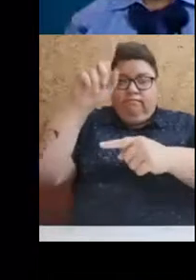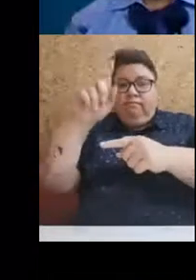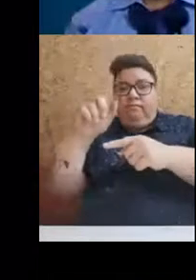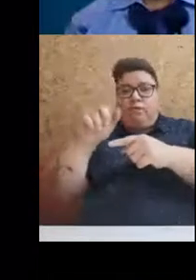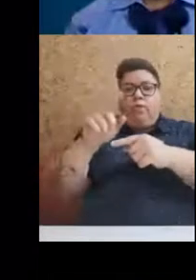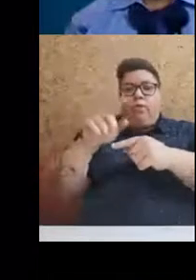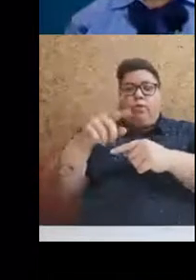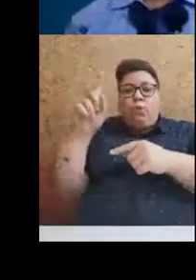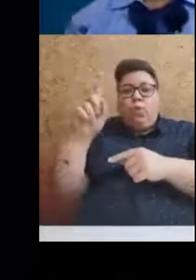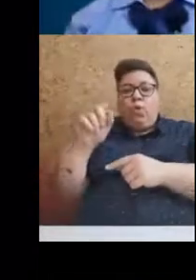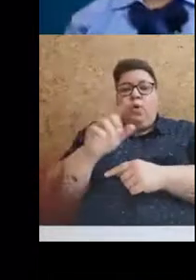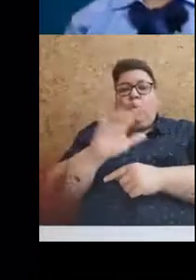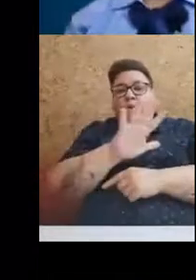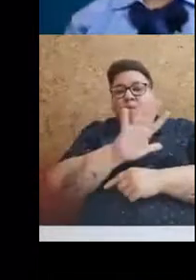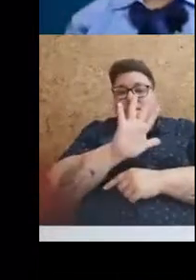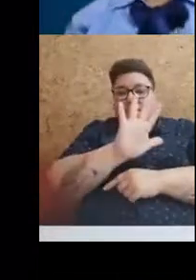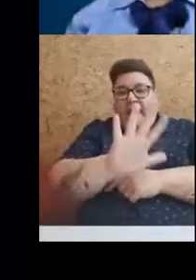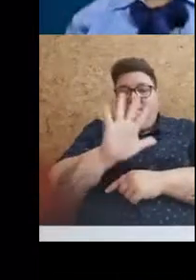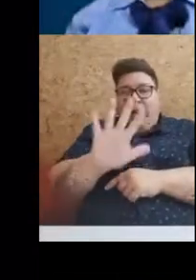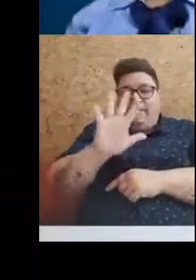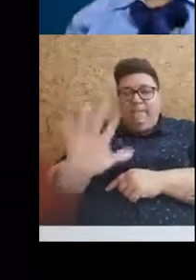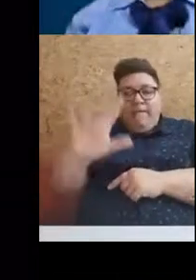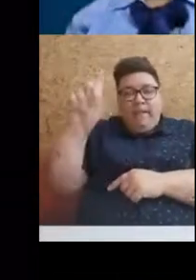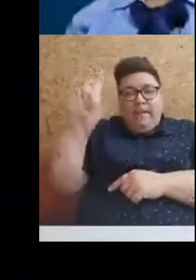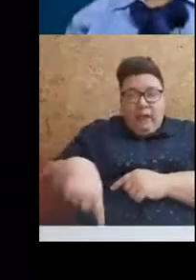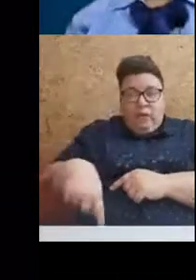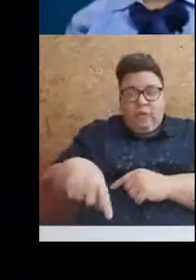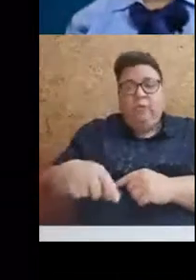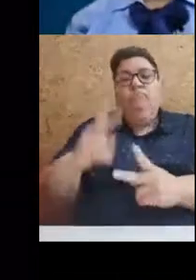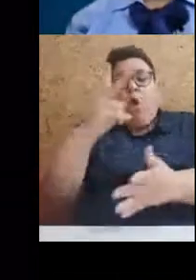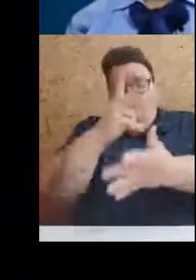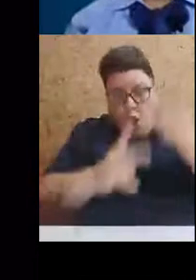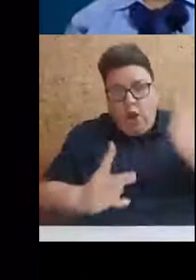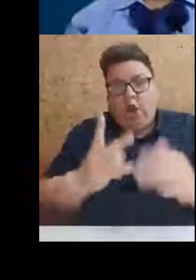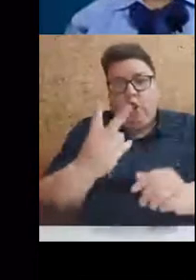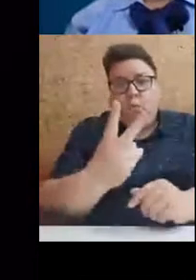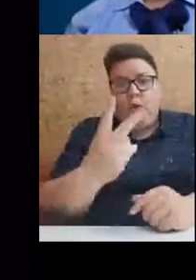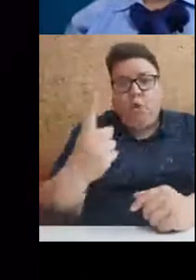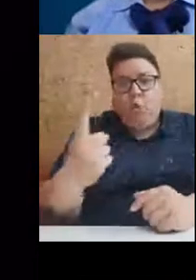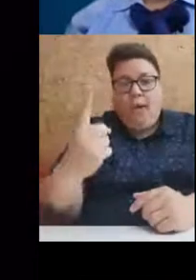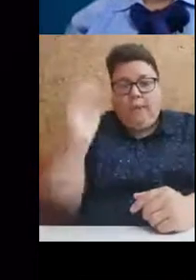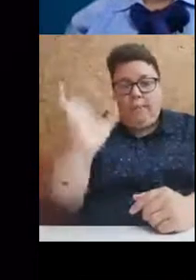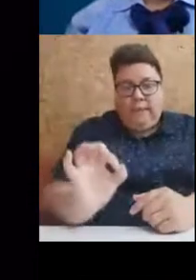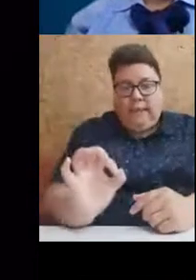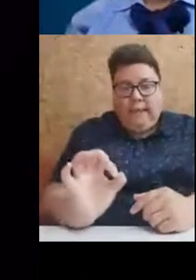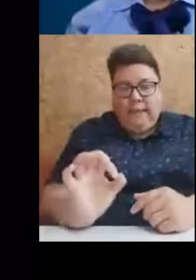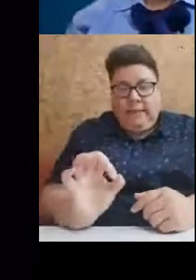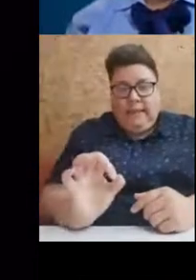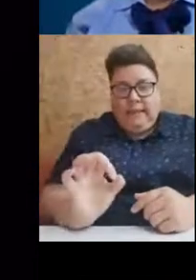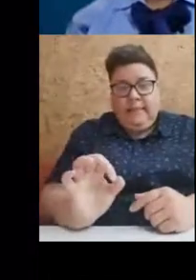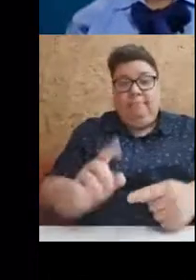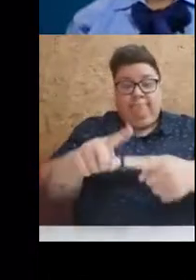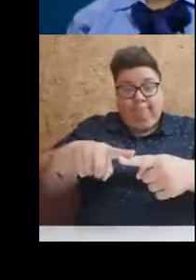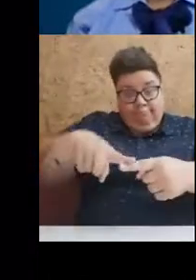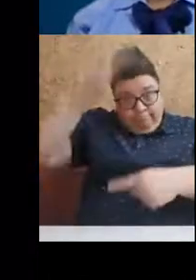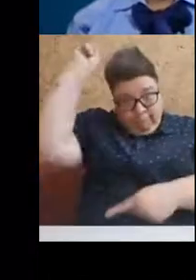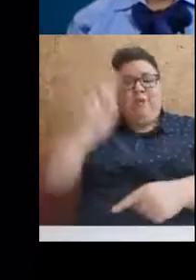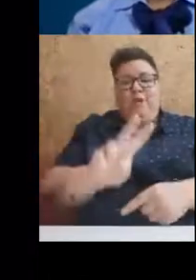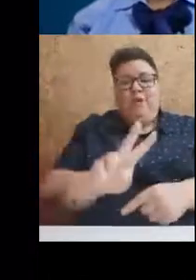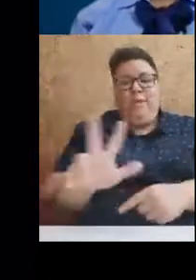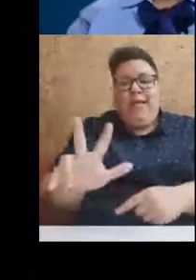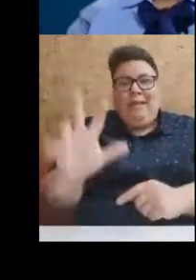550,000, it's 21, and only then you reach the 28% tax. So this